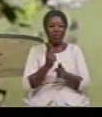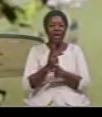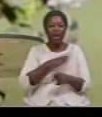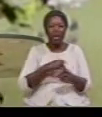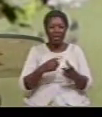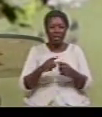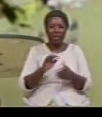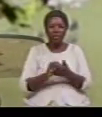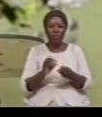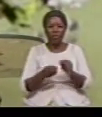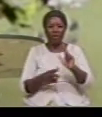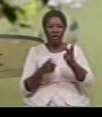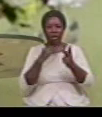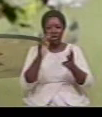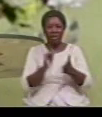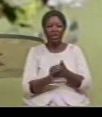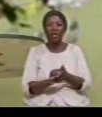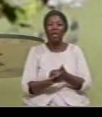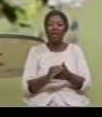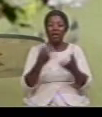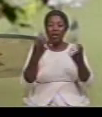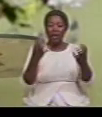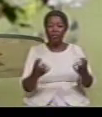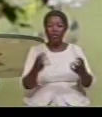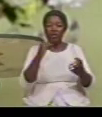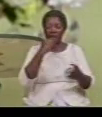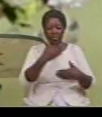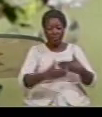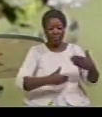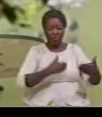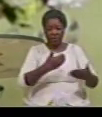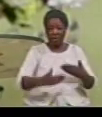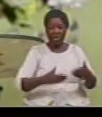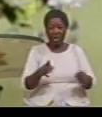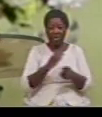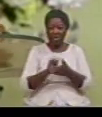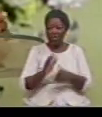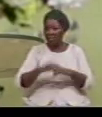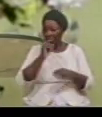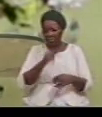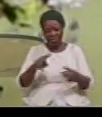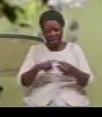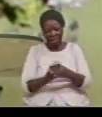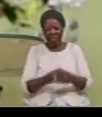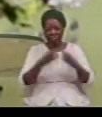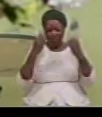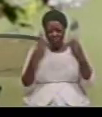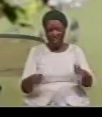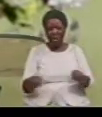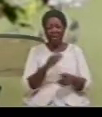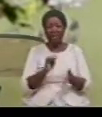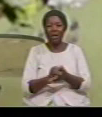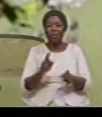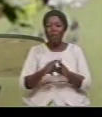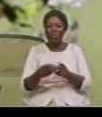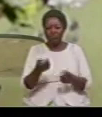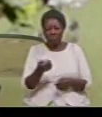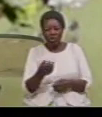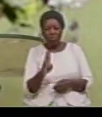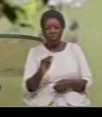Number three, leprosy is progressive and diffusive. Though it begins in a very small way, it